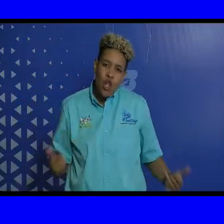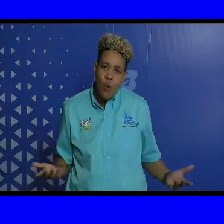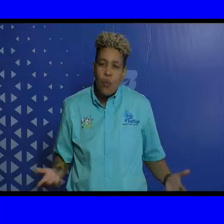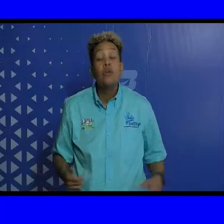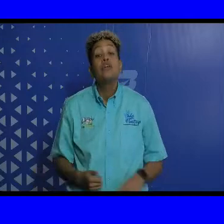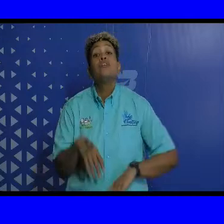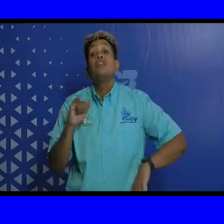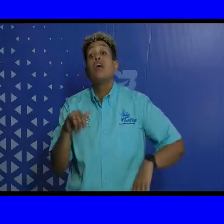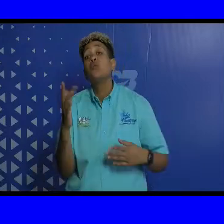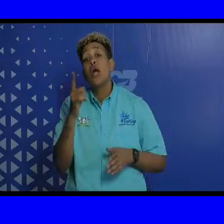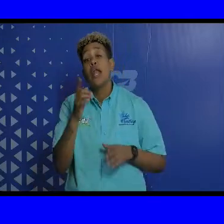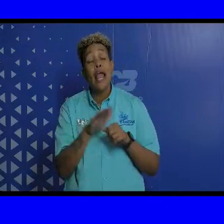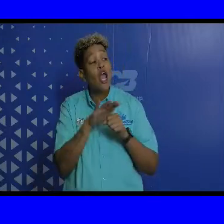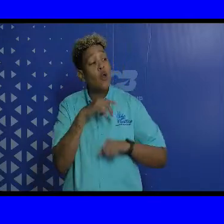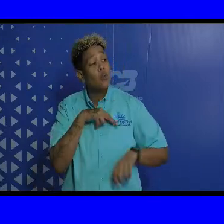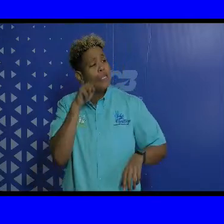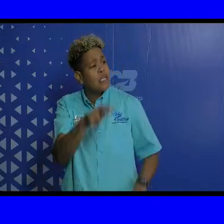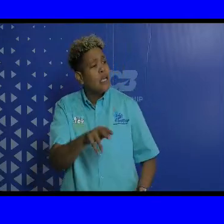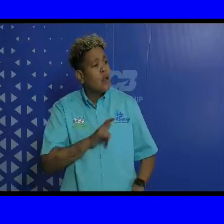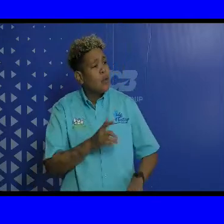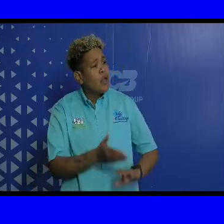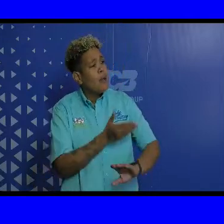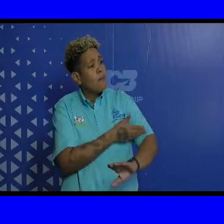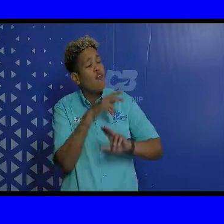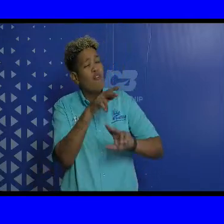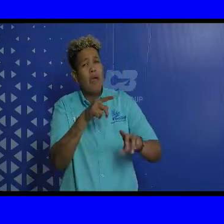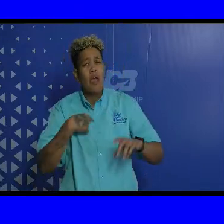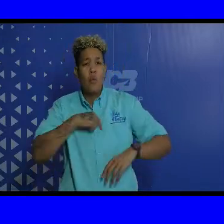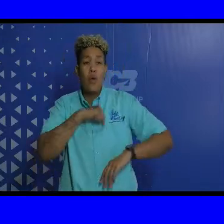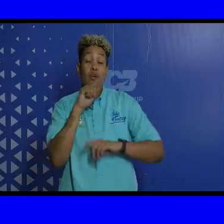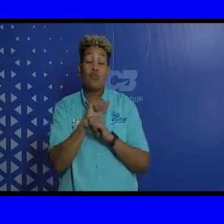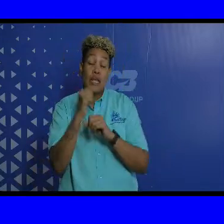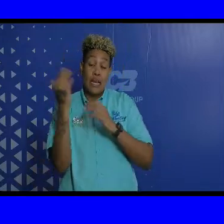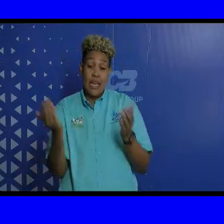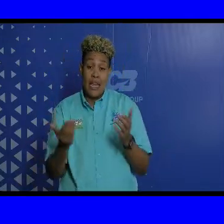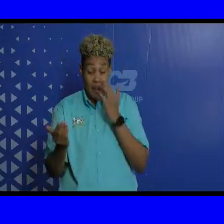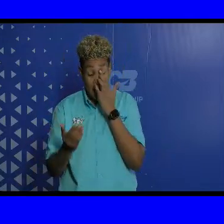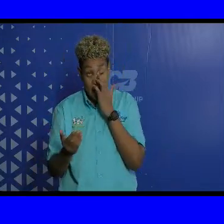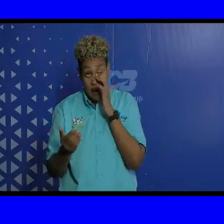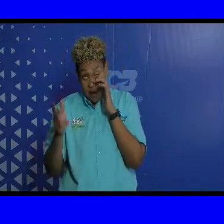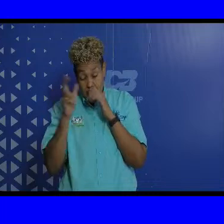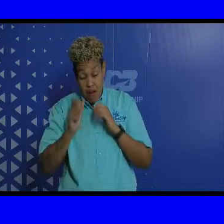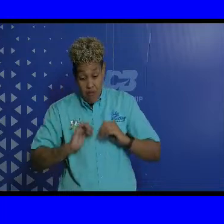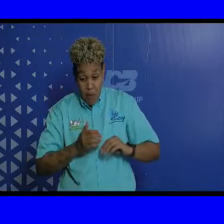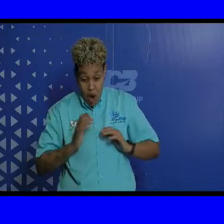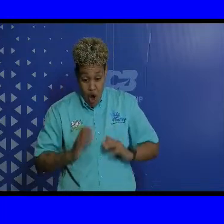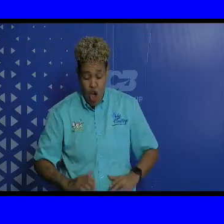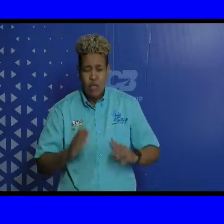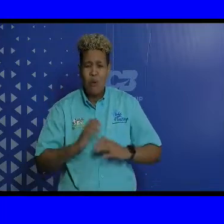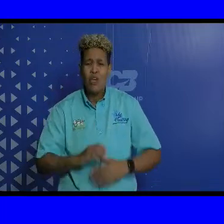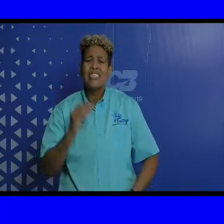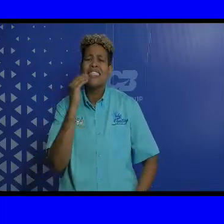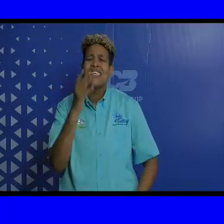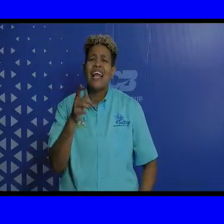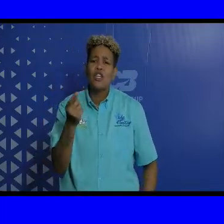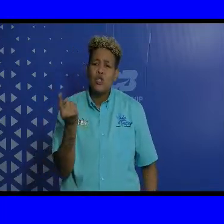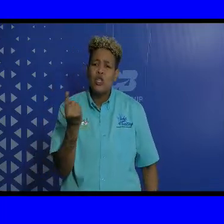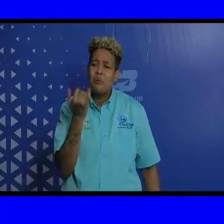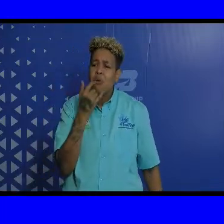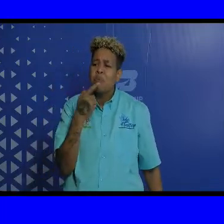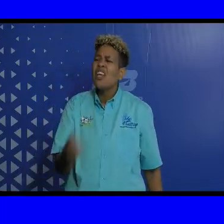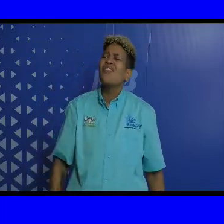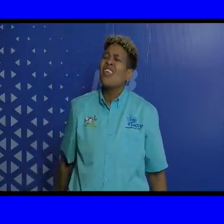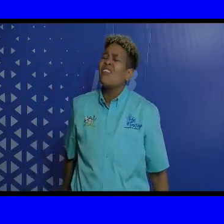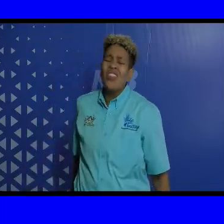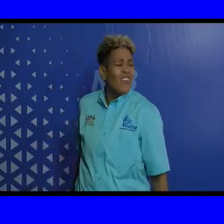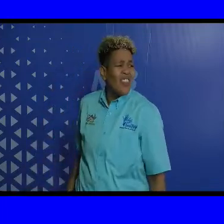So that is one area where we see substantial improvement, and we hear it kind of from our customers. Customers tell you when you do something wrong. They